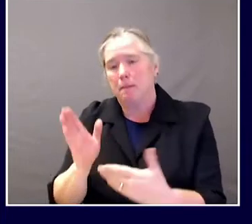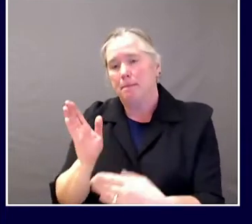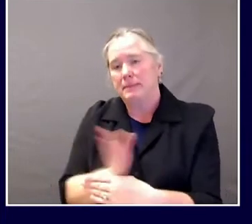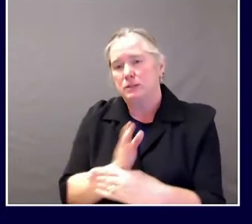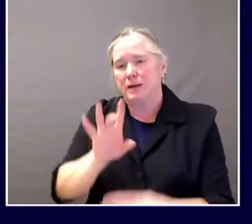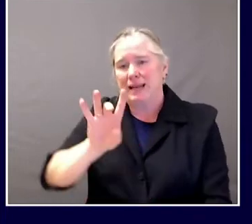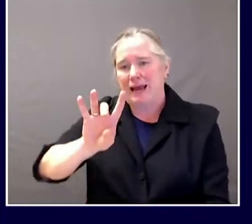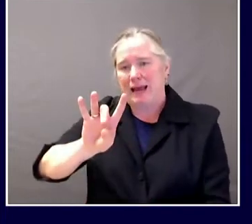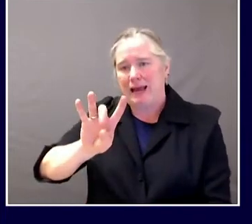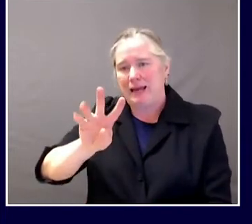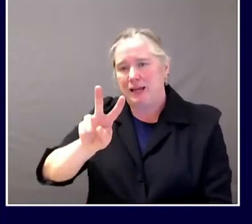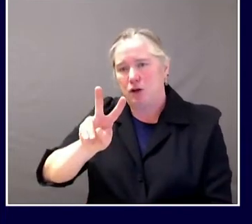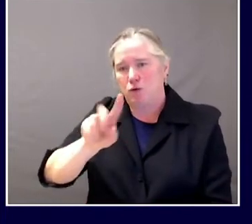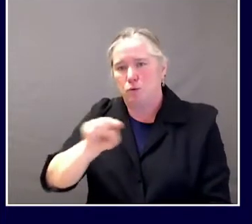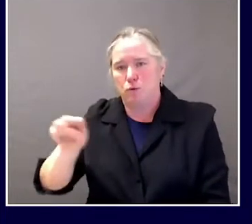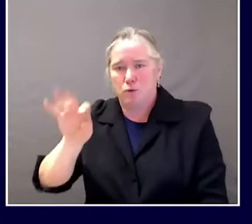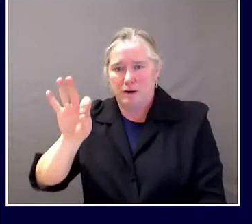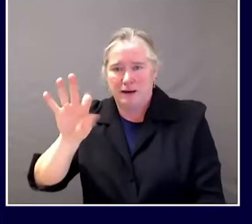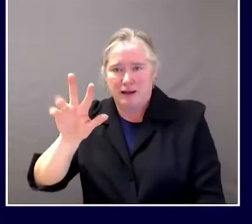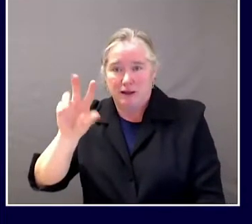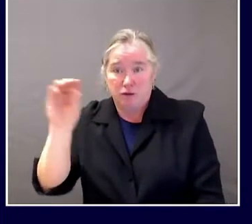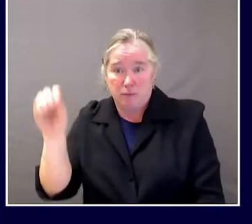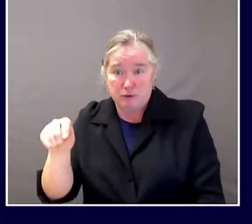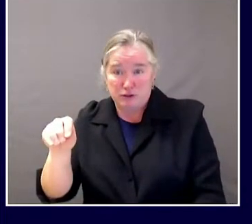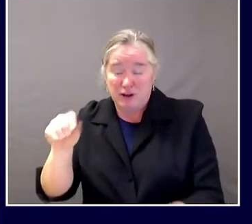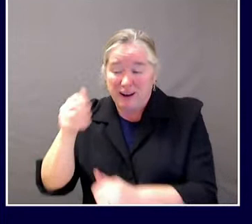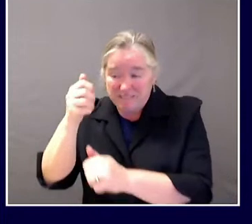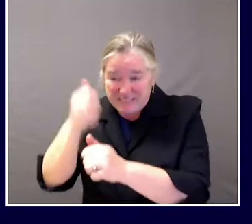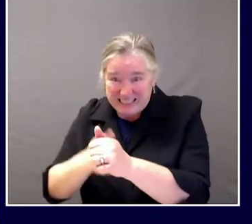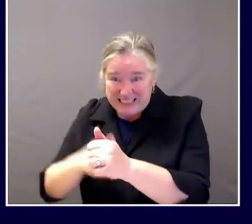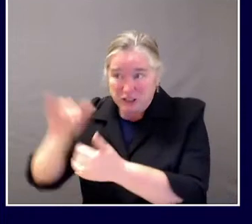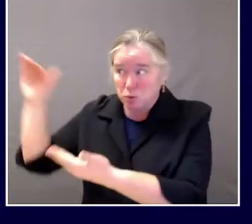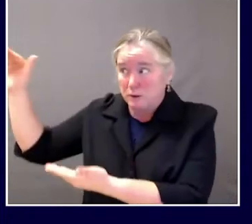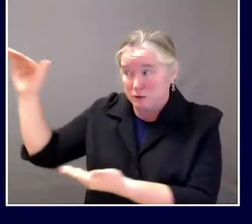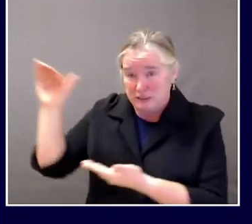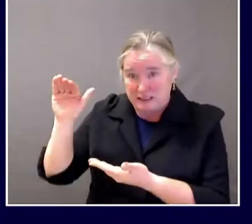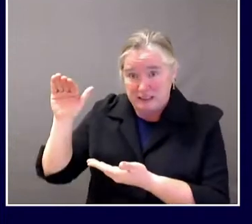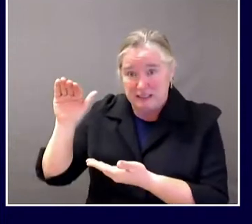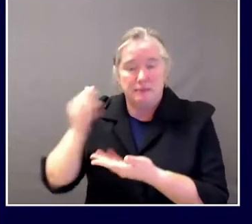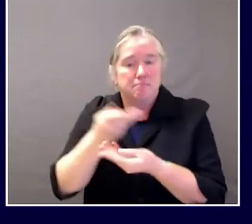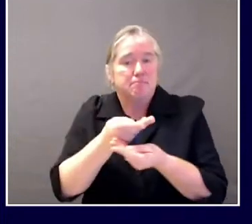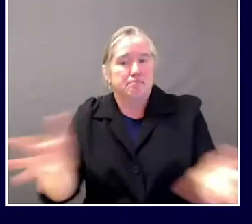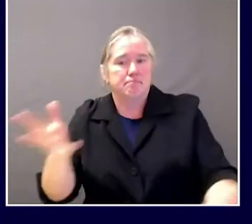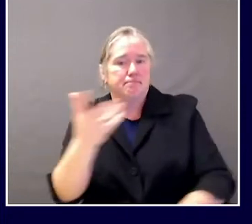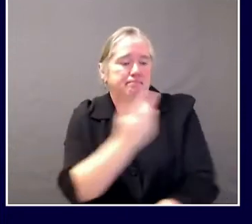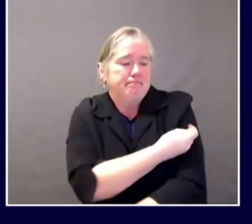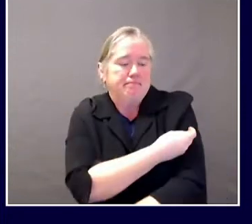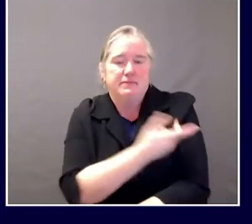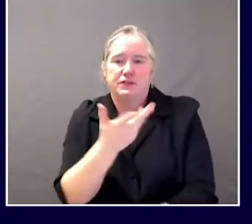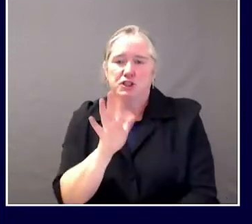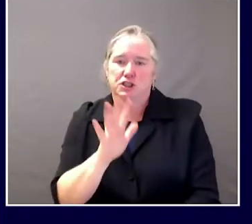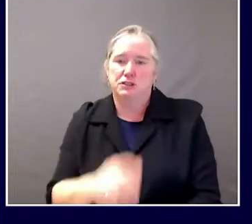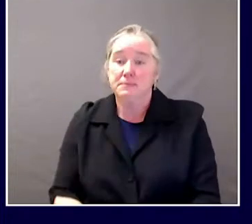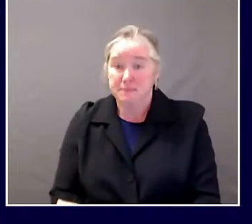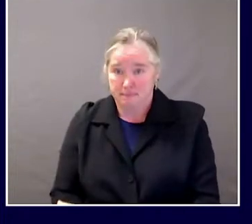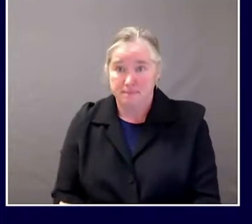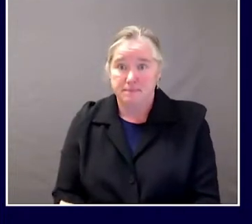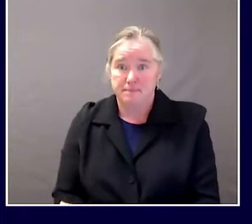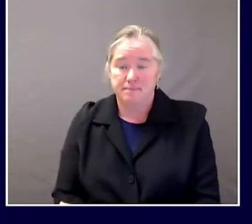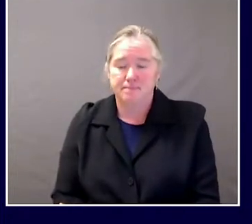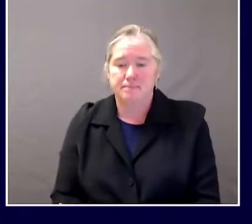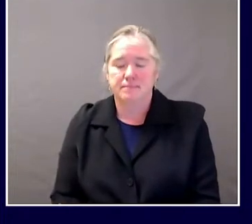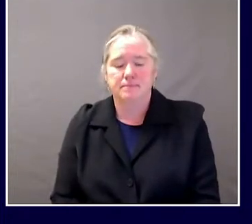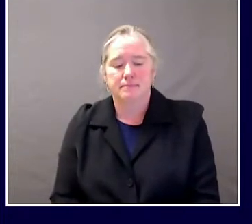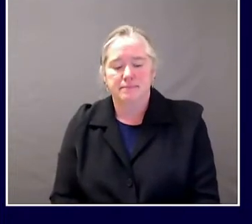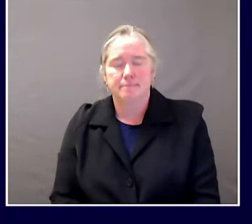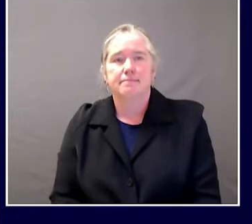and 93% of every dose that has come into the state of Maine has been put into someone's arm. And one